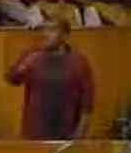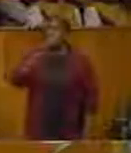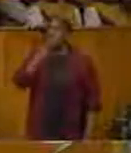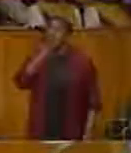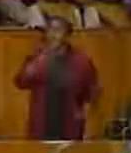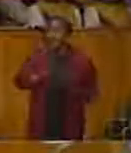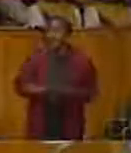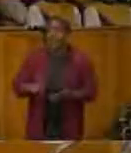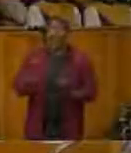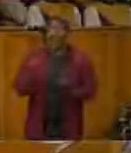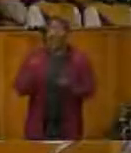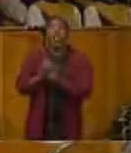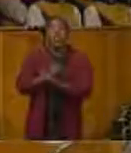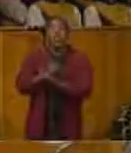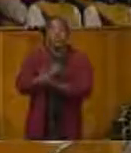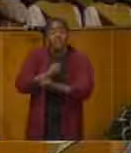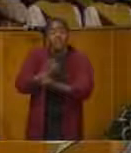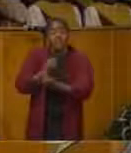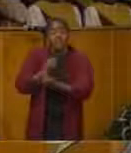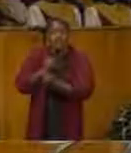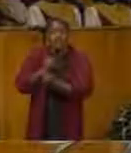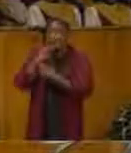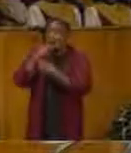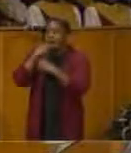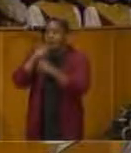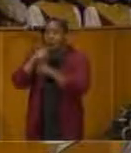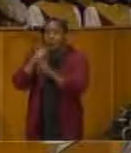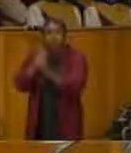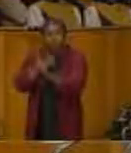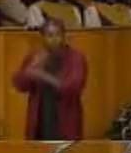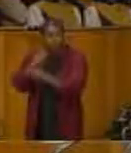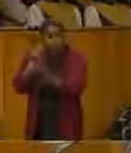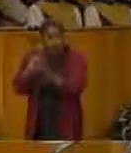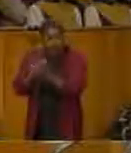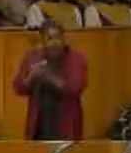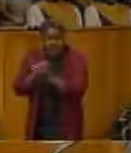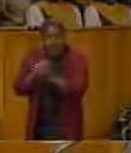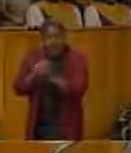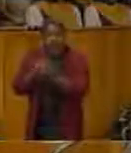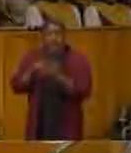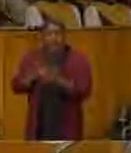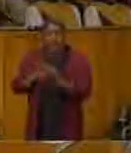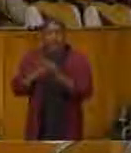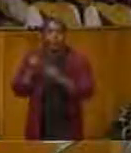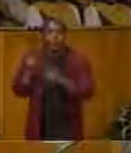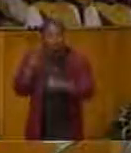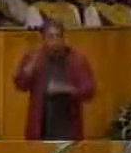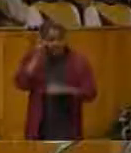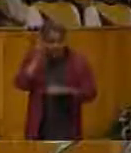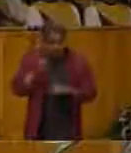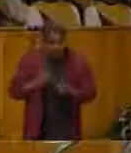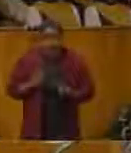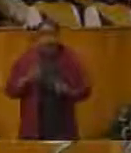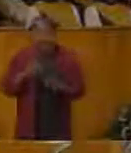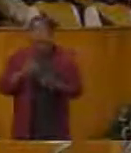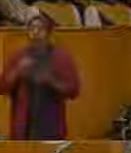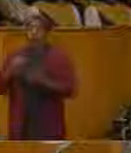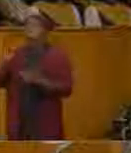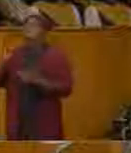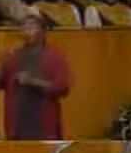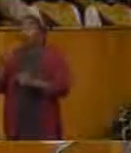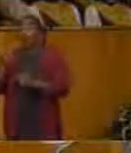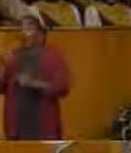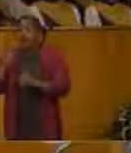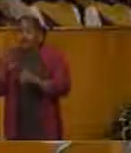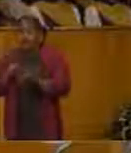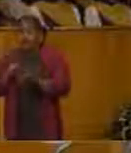that says that the love of money is the root of all evil. And the OJs put pen to paper: